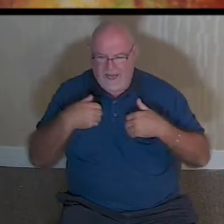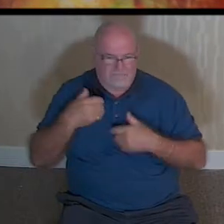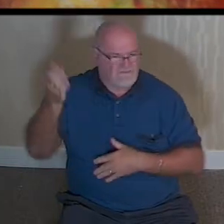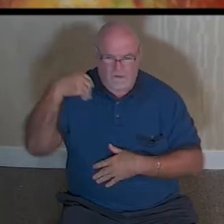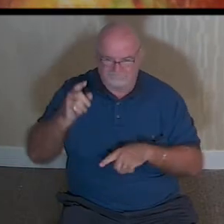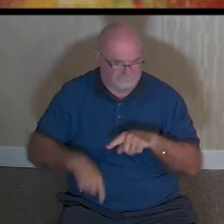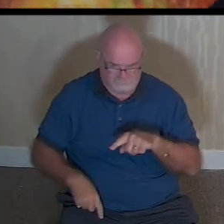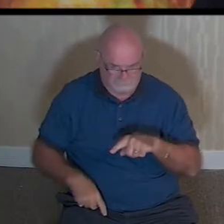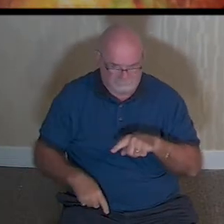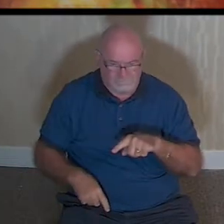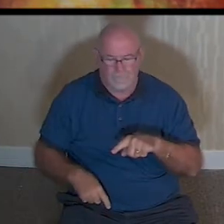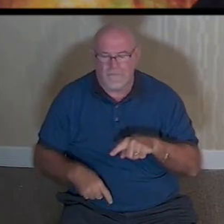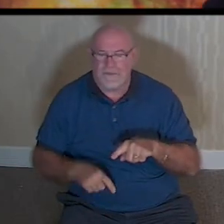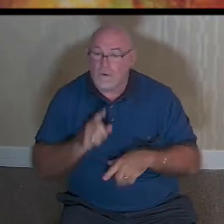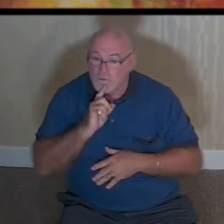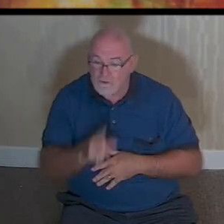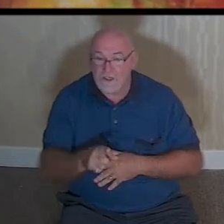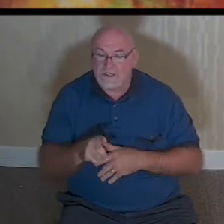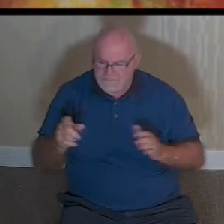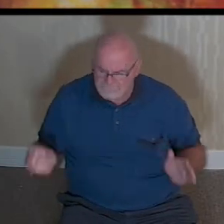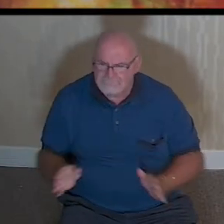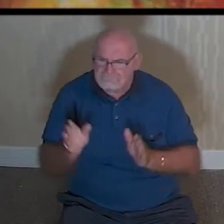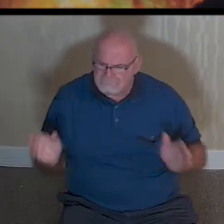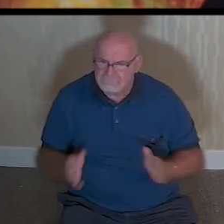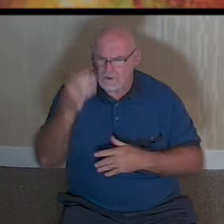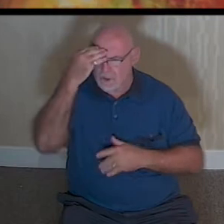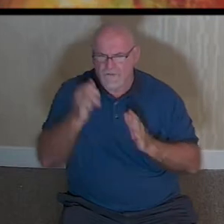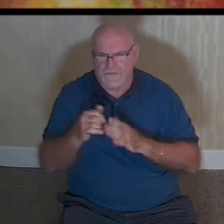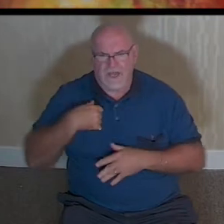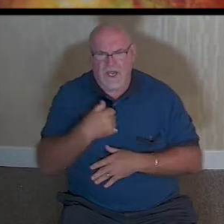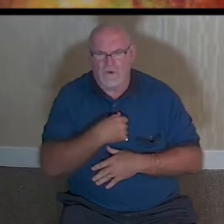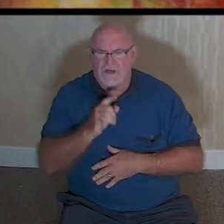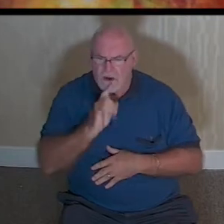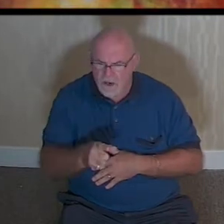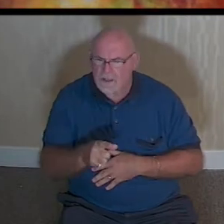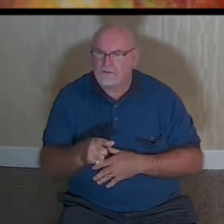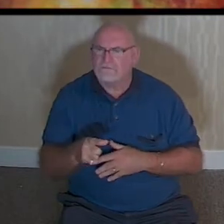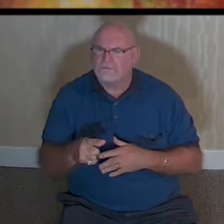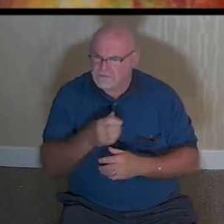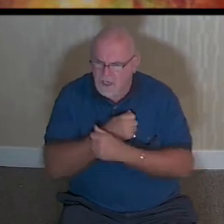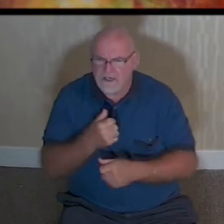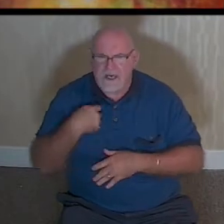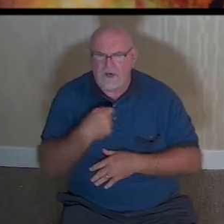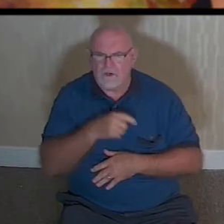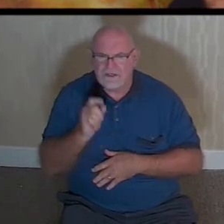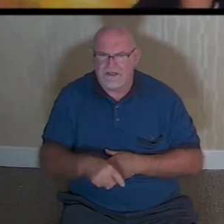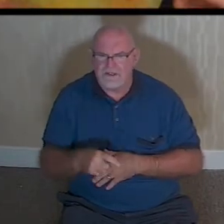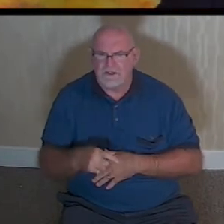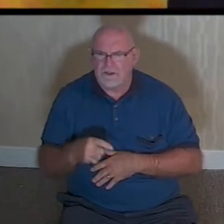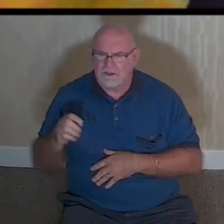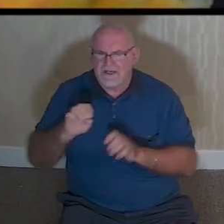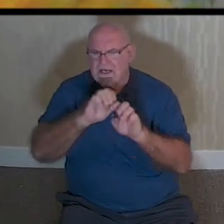before. Basically, it's urging us to know that we are evolving, and we have to evolve